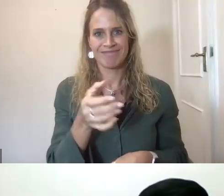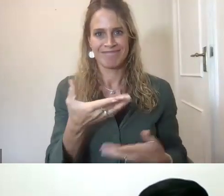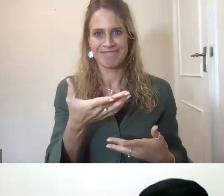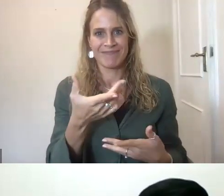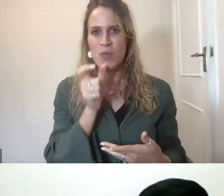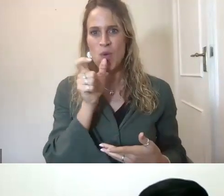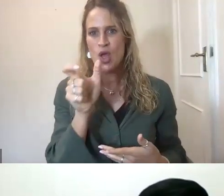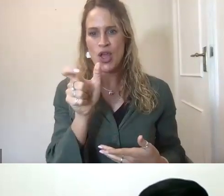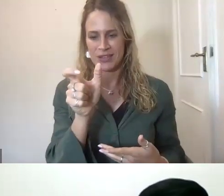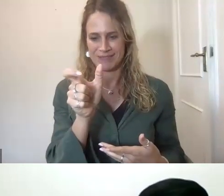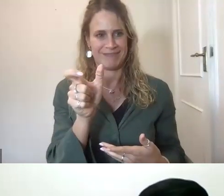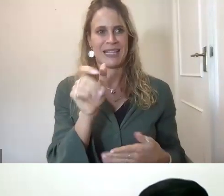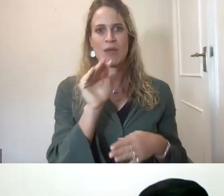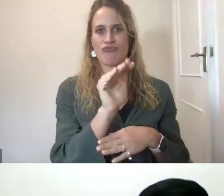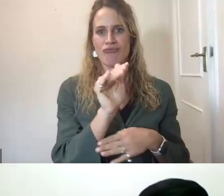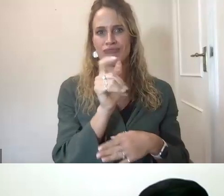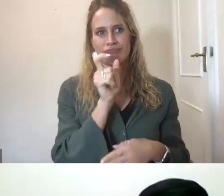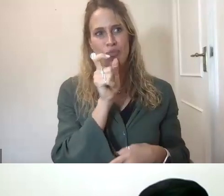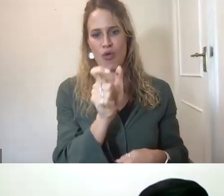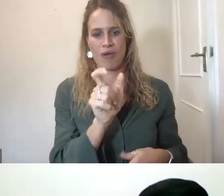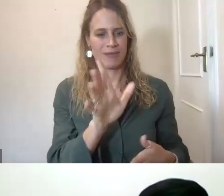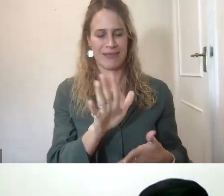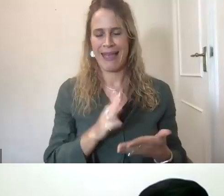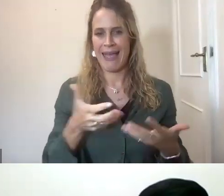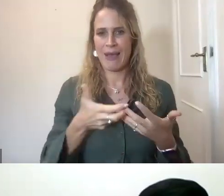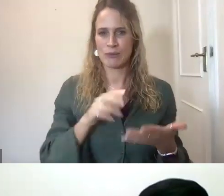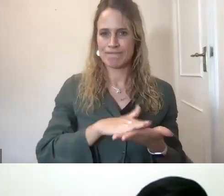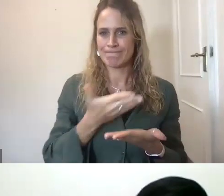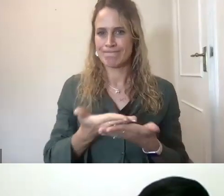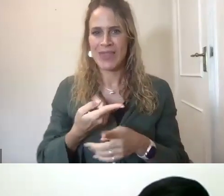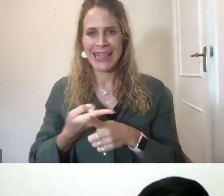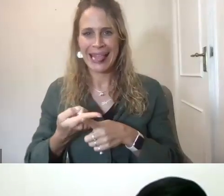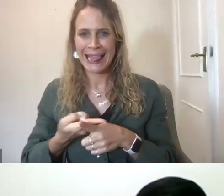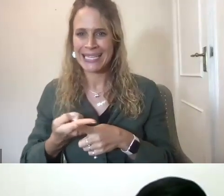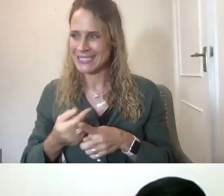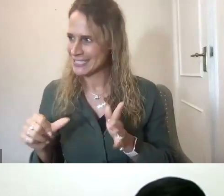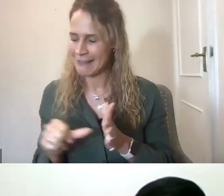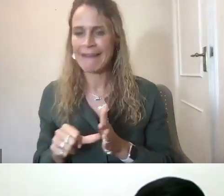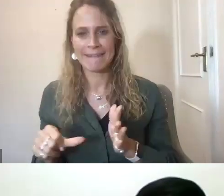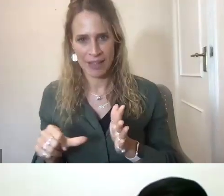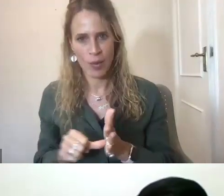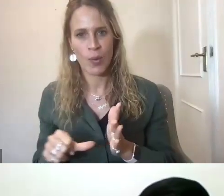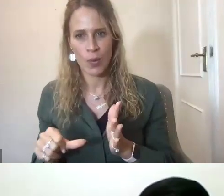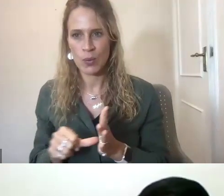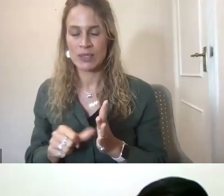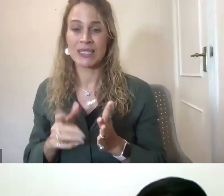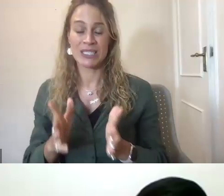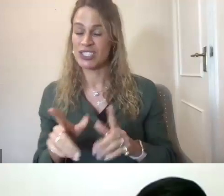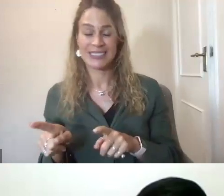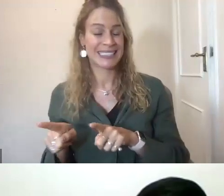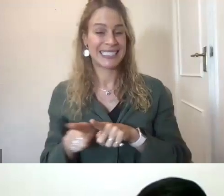untranslatable. I tried different words, but it didn't work. Then I decided to keep it the same word.